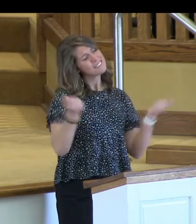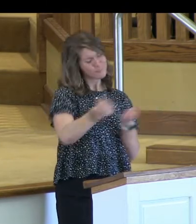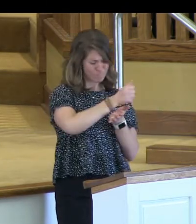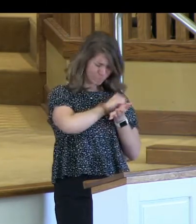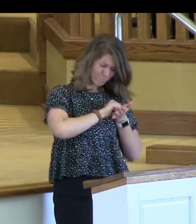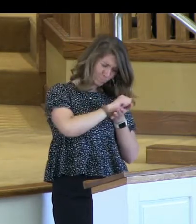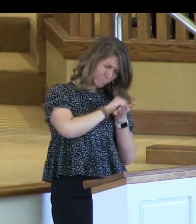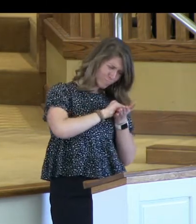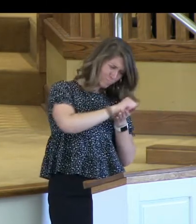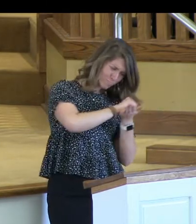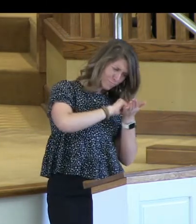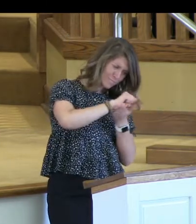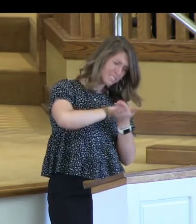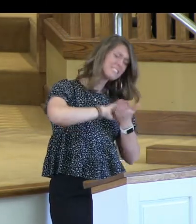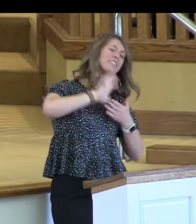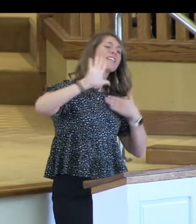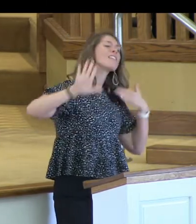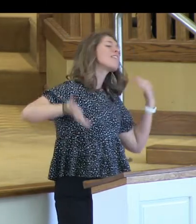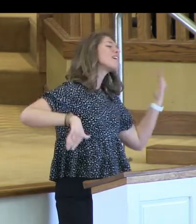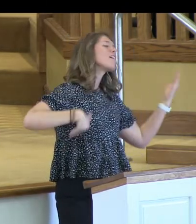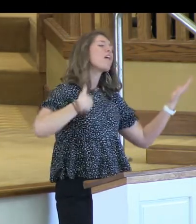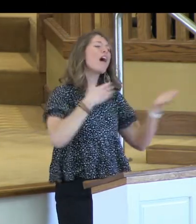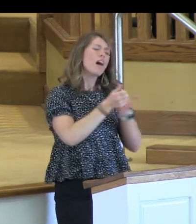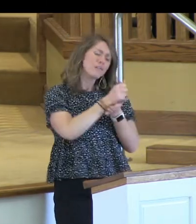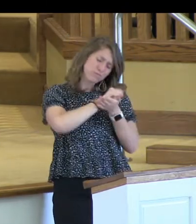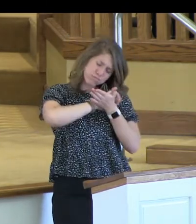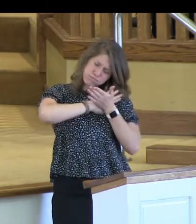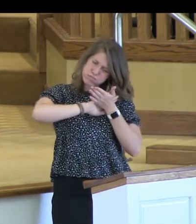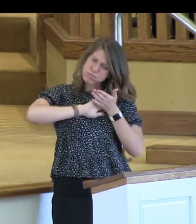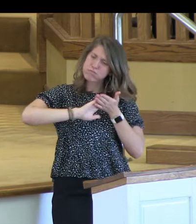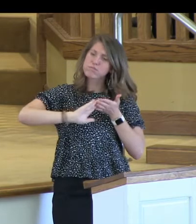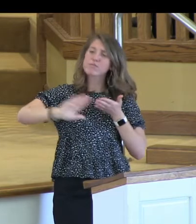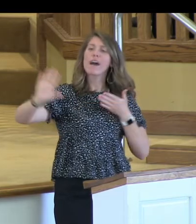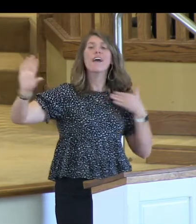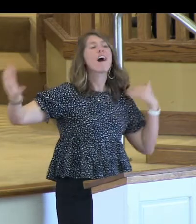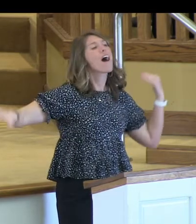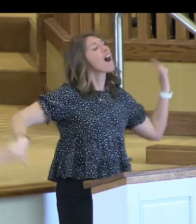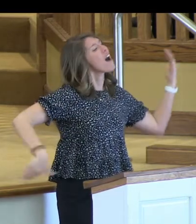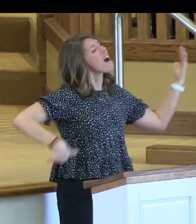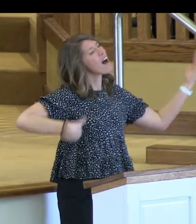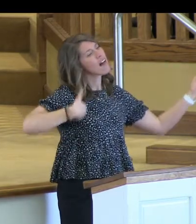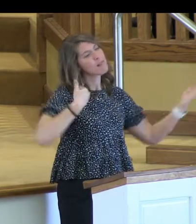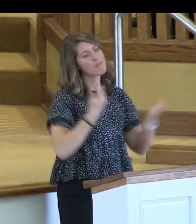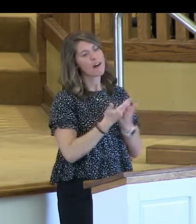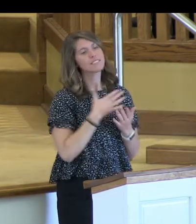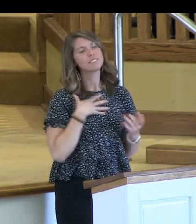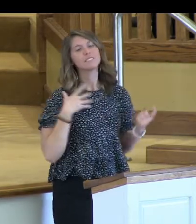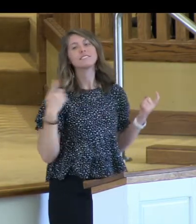Oh.